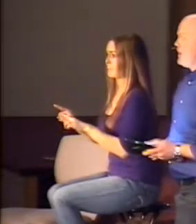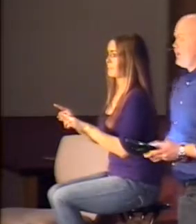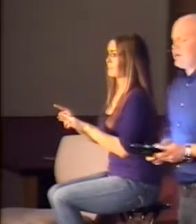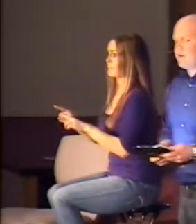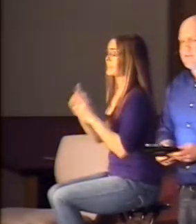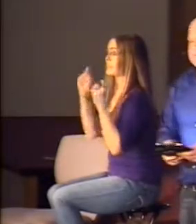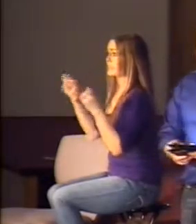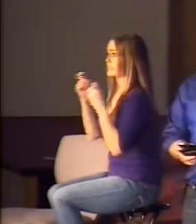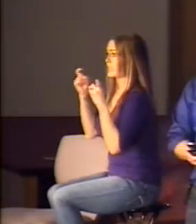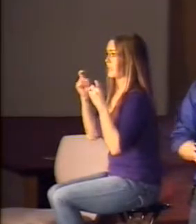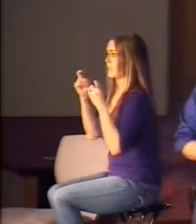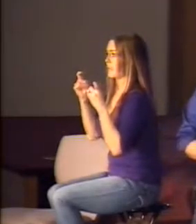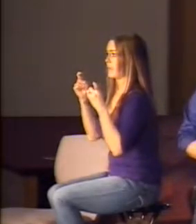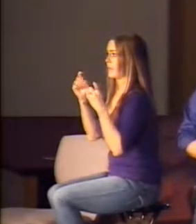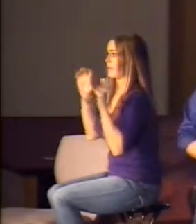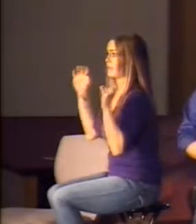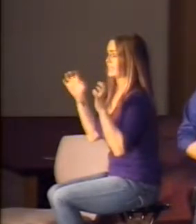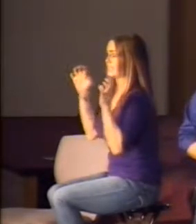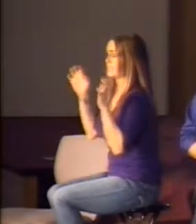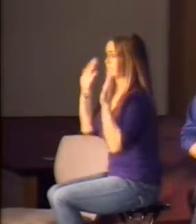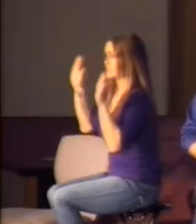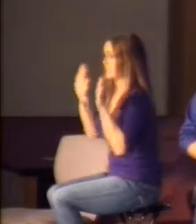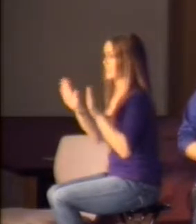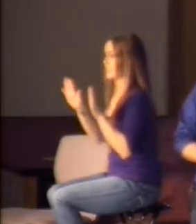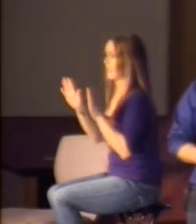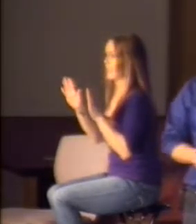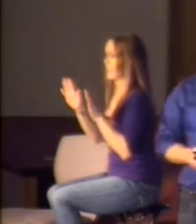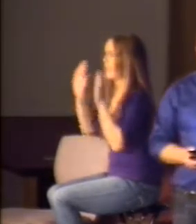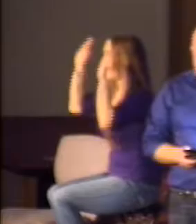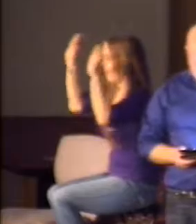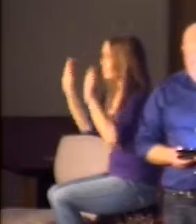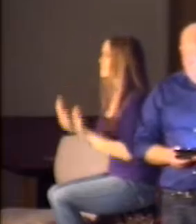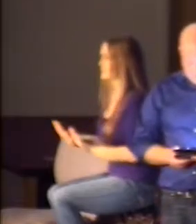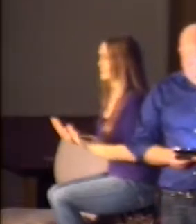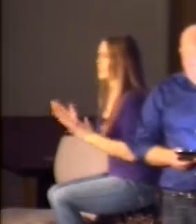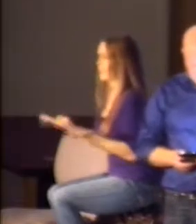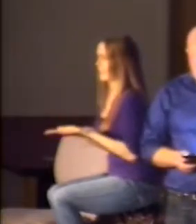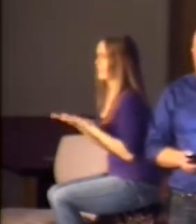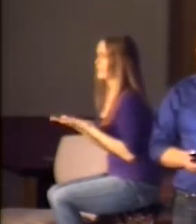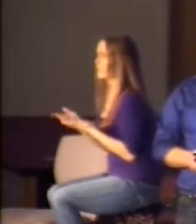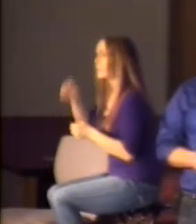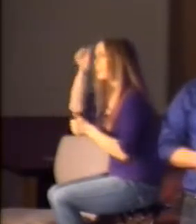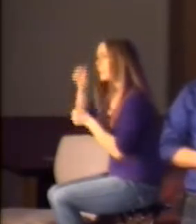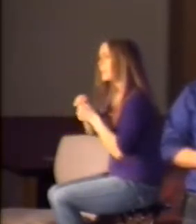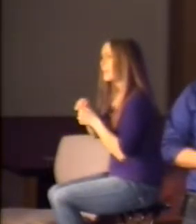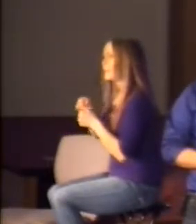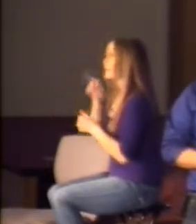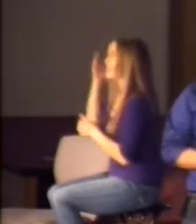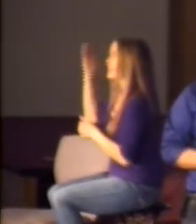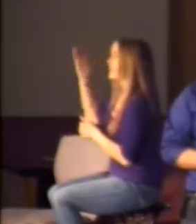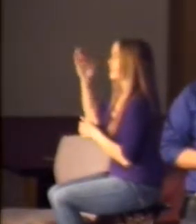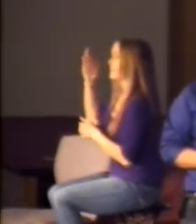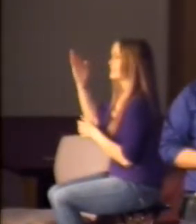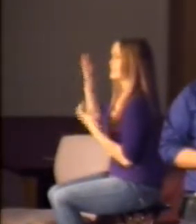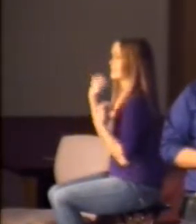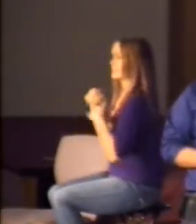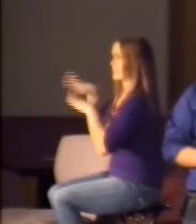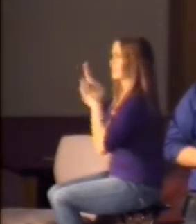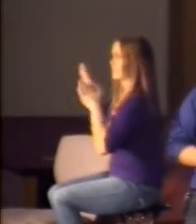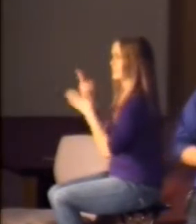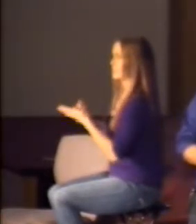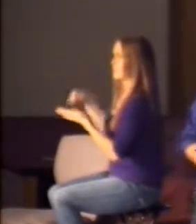celebrate here at SCC every Sunday, let us remember him and his sacrifice and his resurrection this